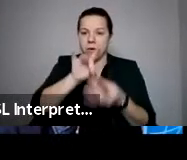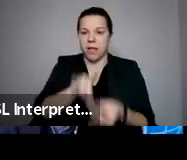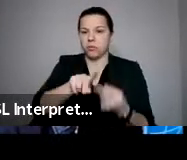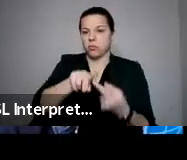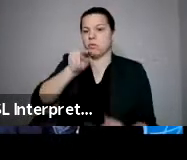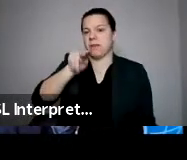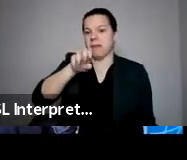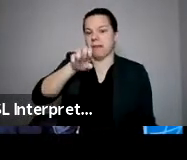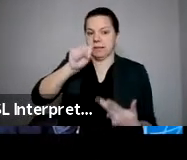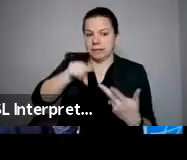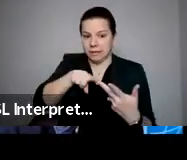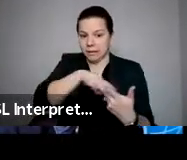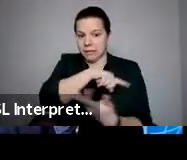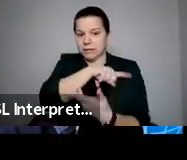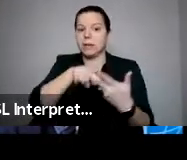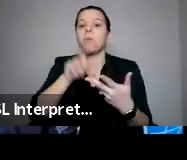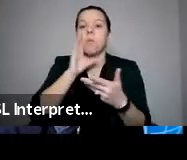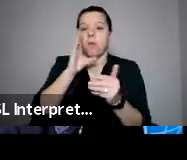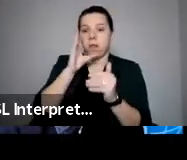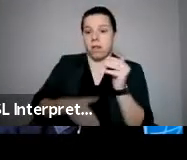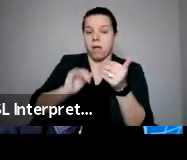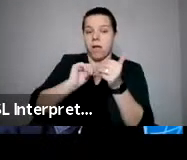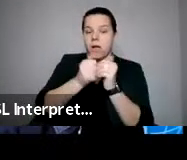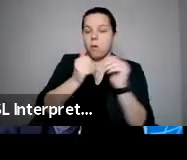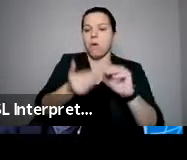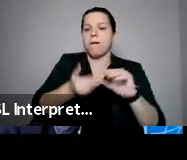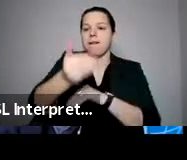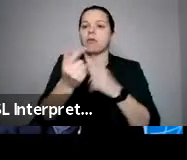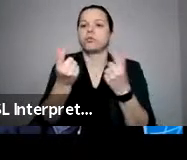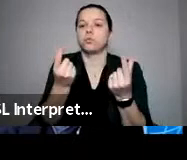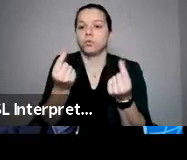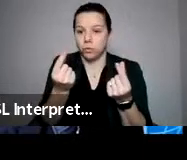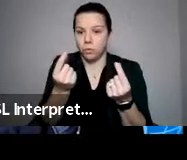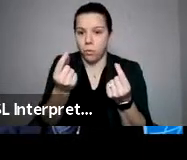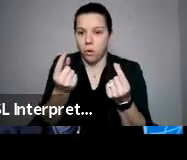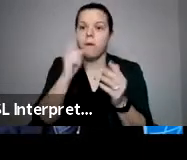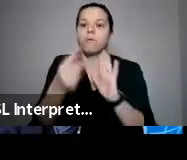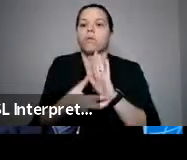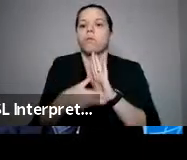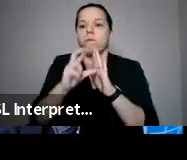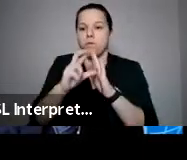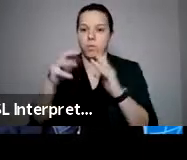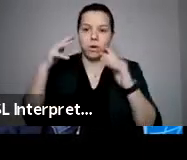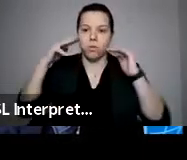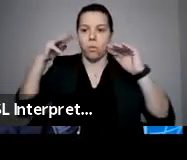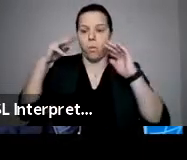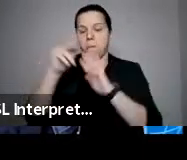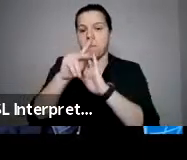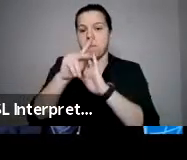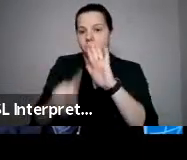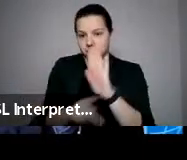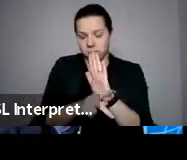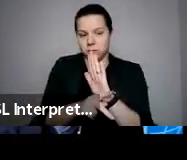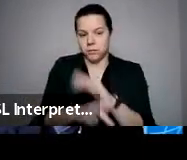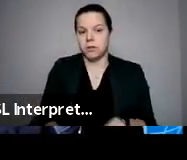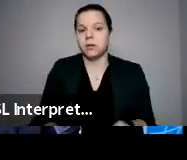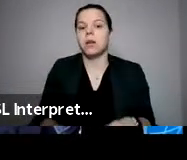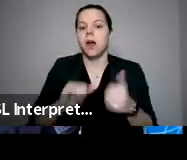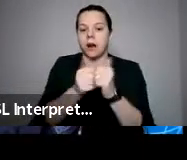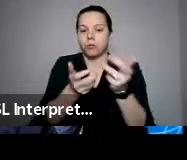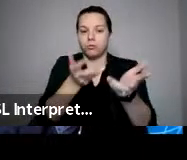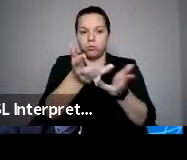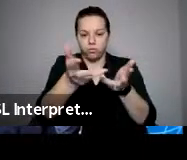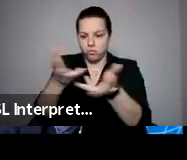survey, and we'll conclude with next steps as we begin a review of our noise policy and engage with